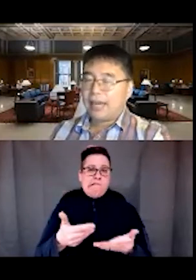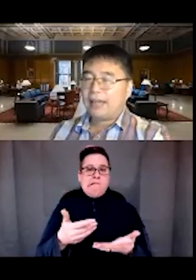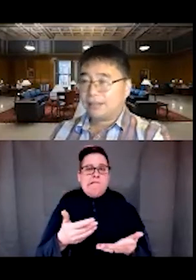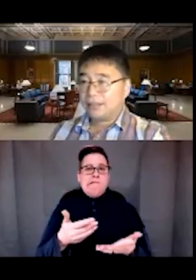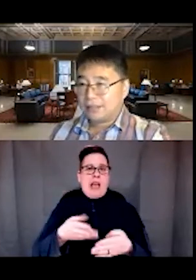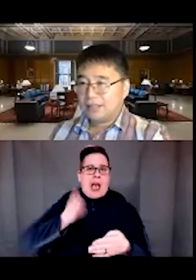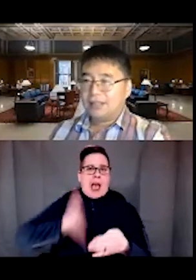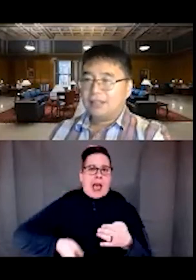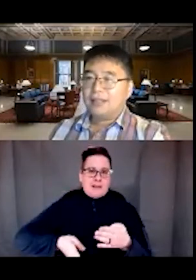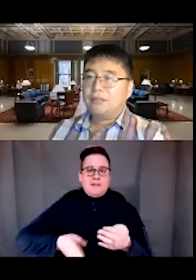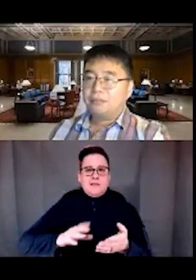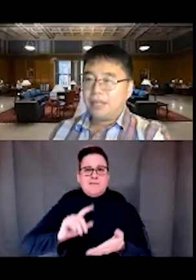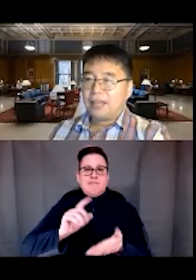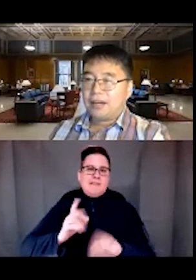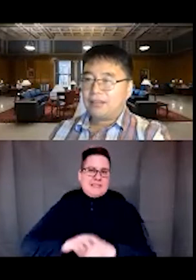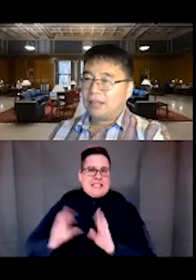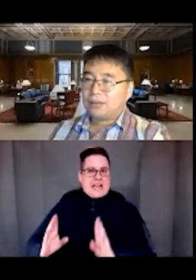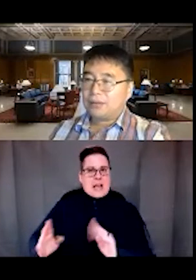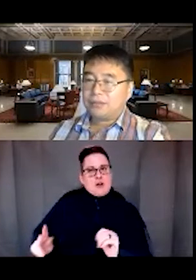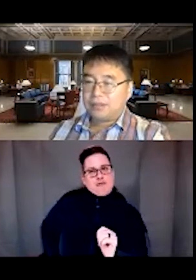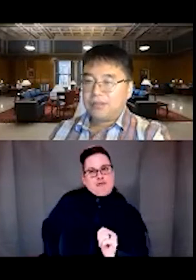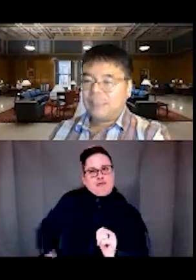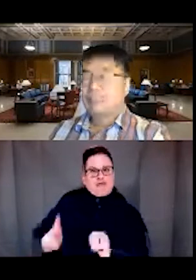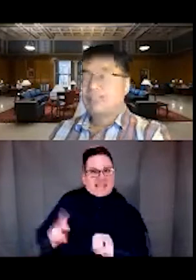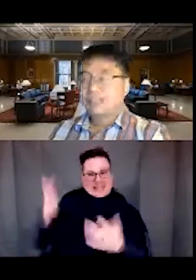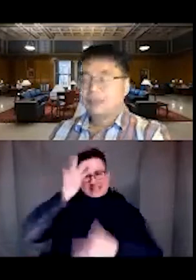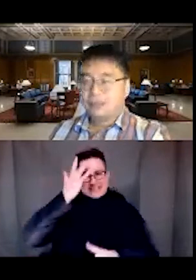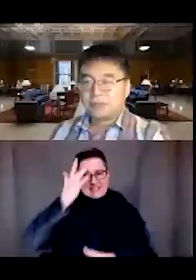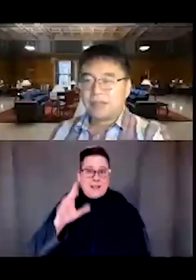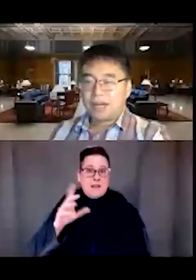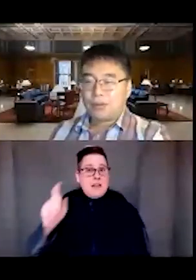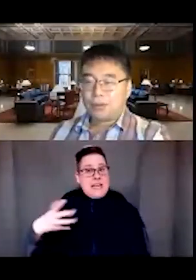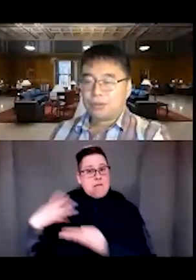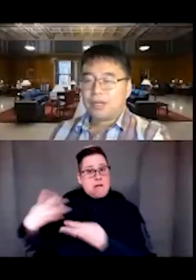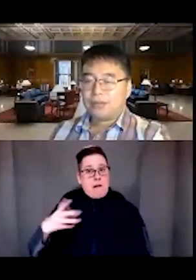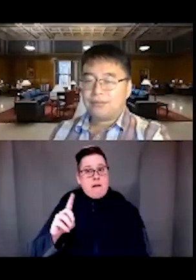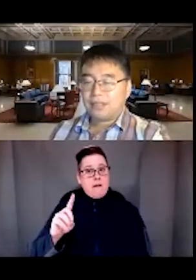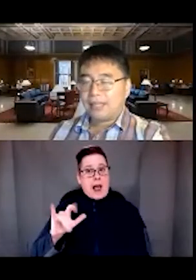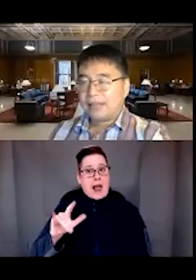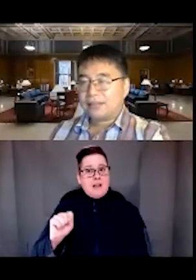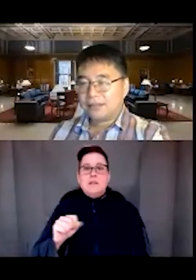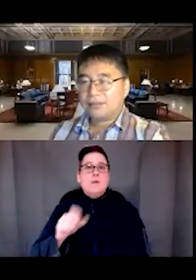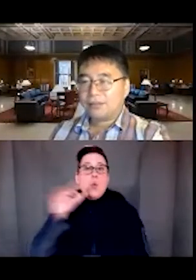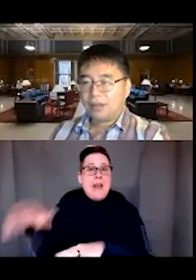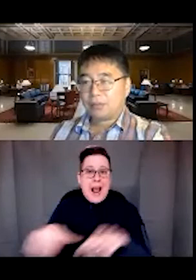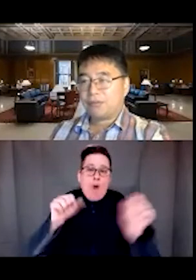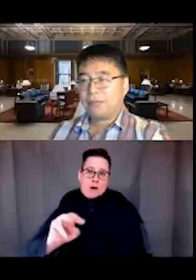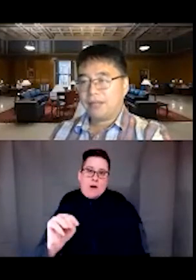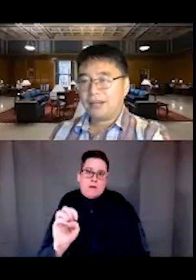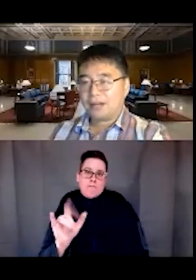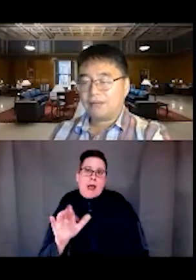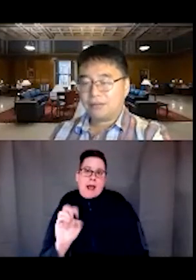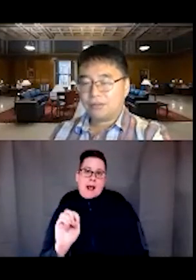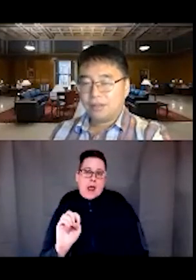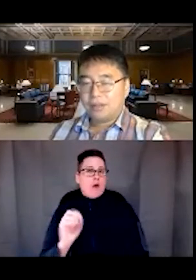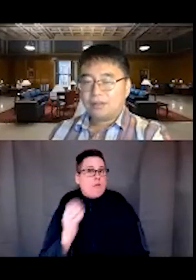need dialysis, Medicare takes over. Right, so it doesn't matter how old you are. If you need dialysis, you're eligible for